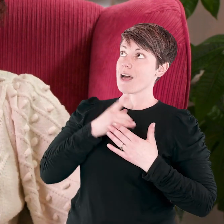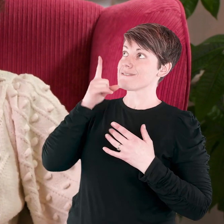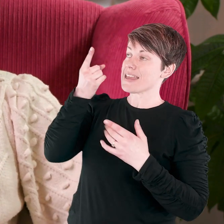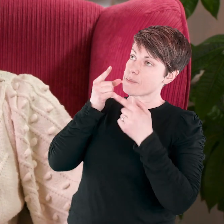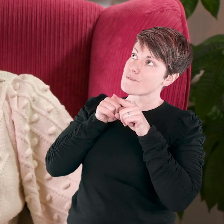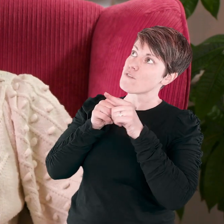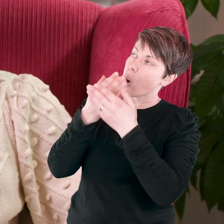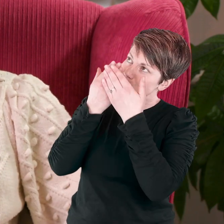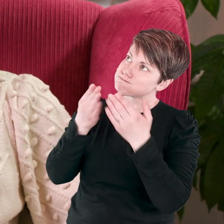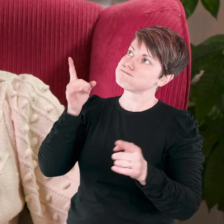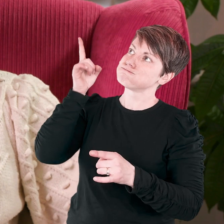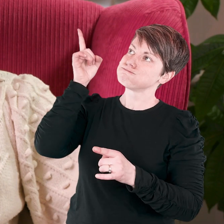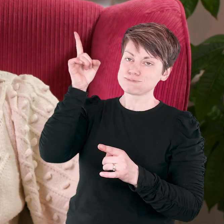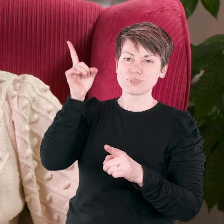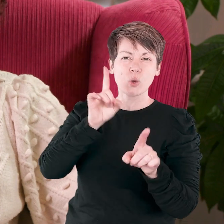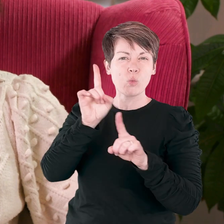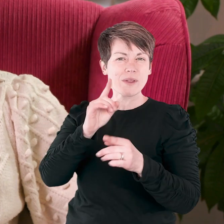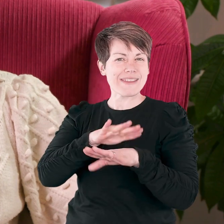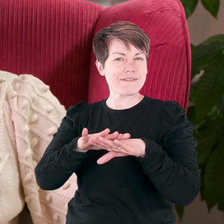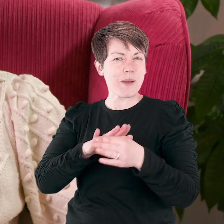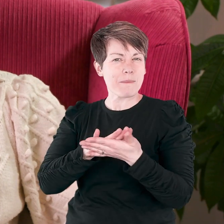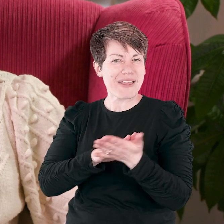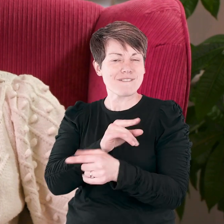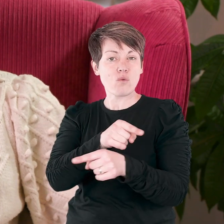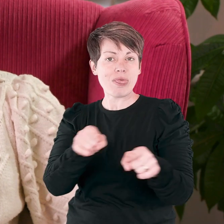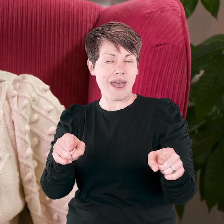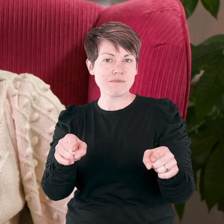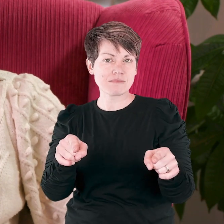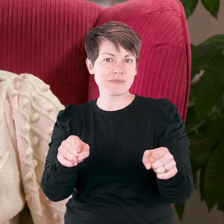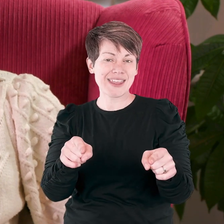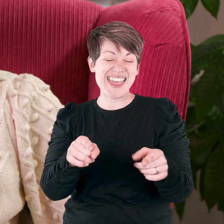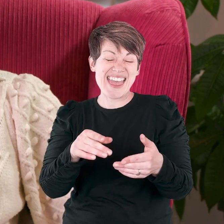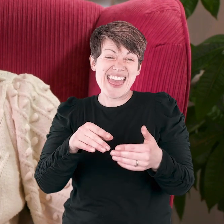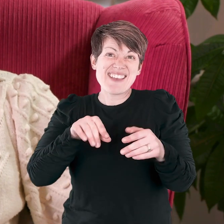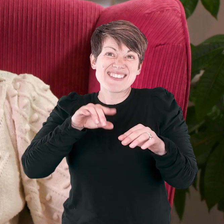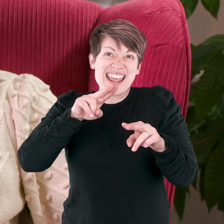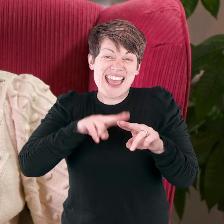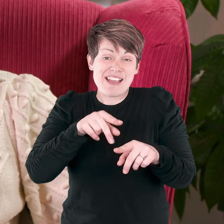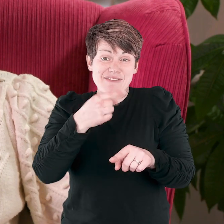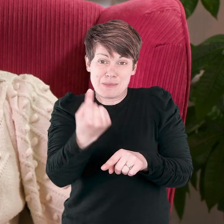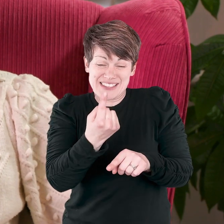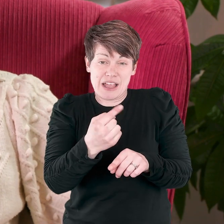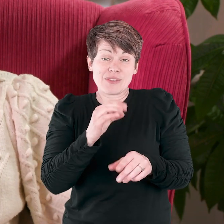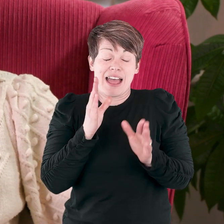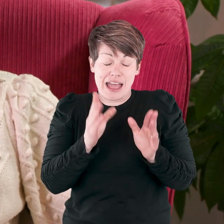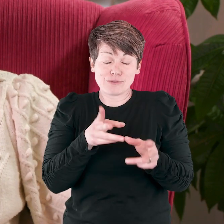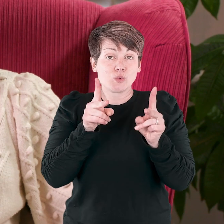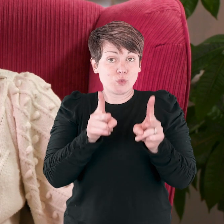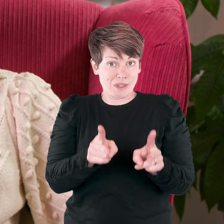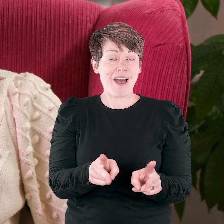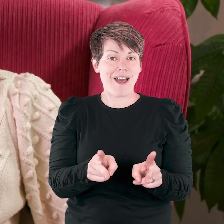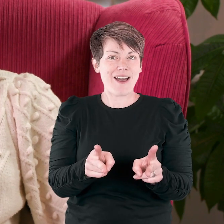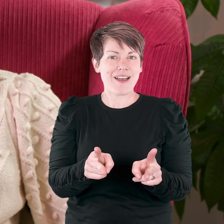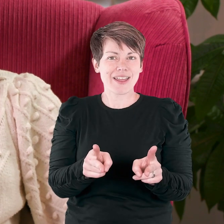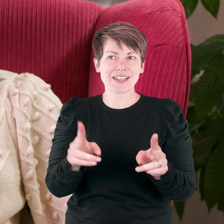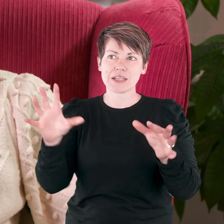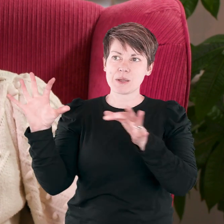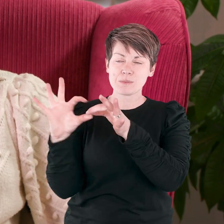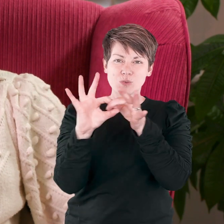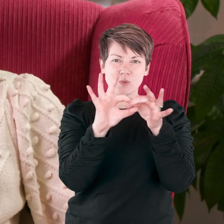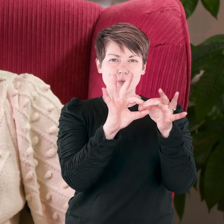God and do what God said, whatever it cost him, even if it meant he would die. And